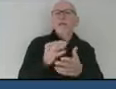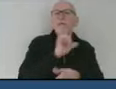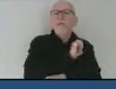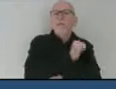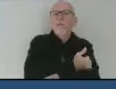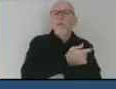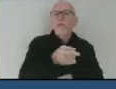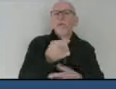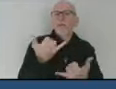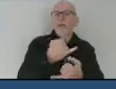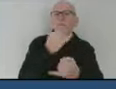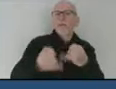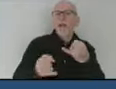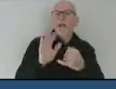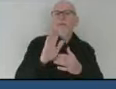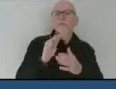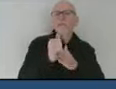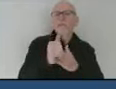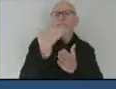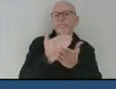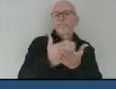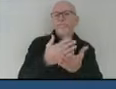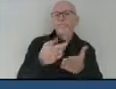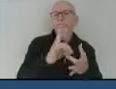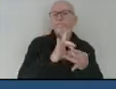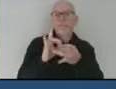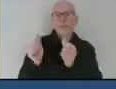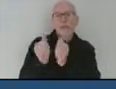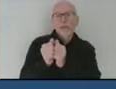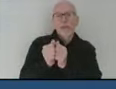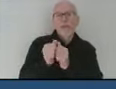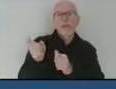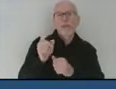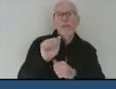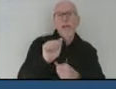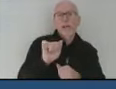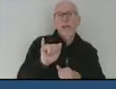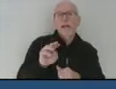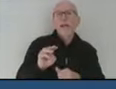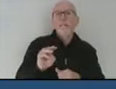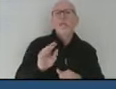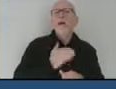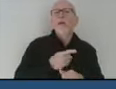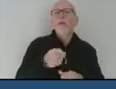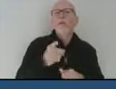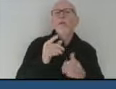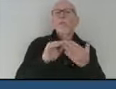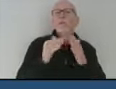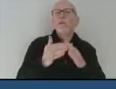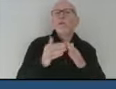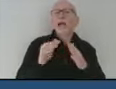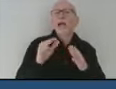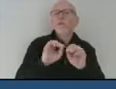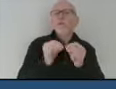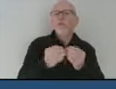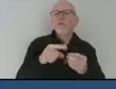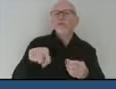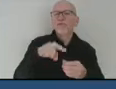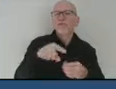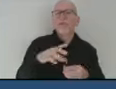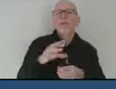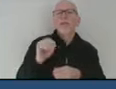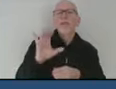is finalizing that guidance right now in conjunction with AIM, our municipality organization, and